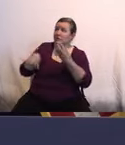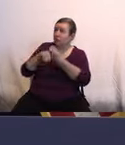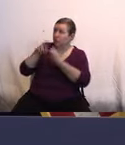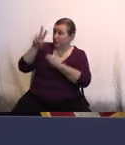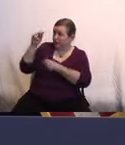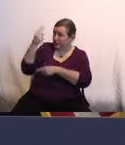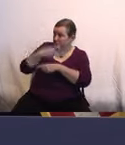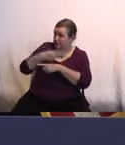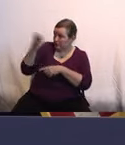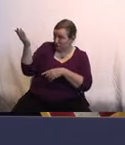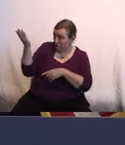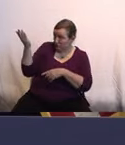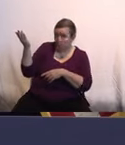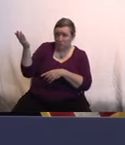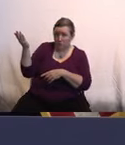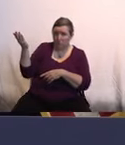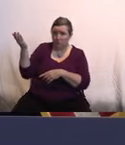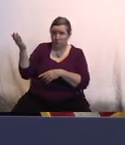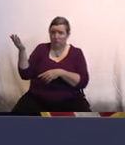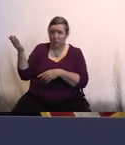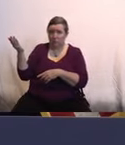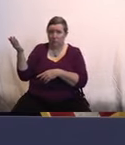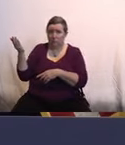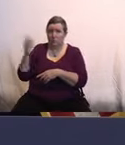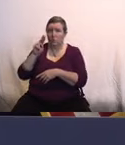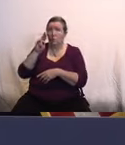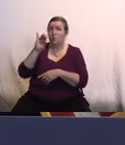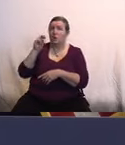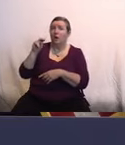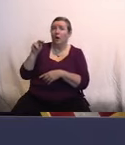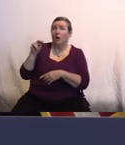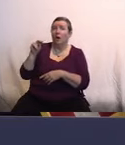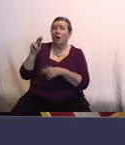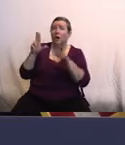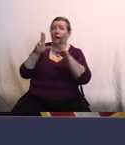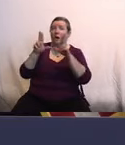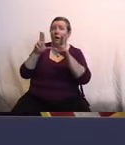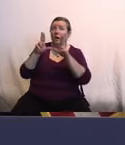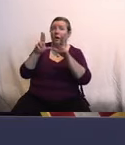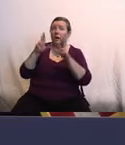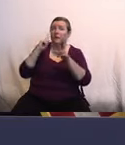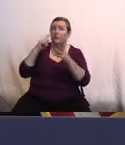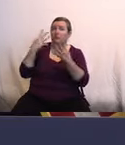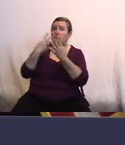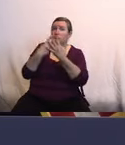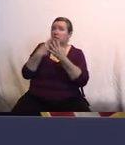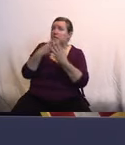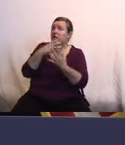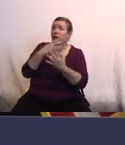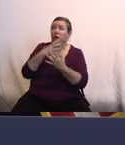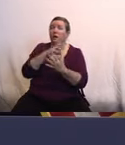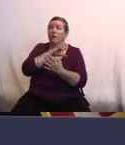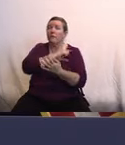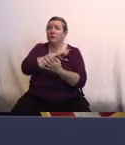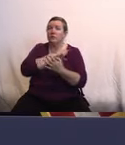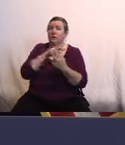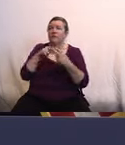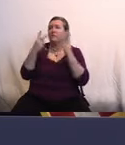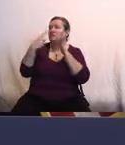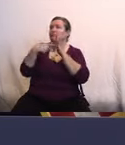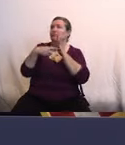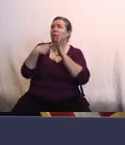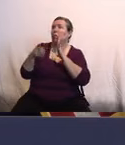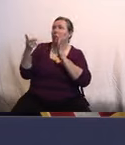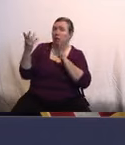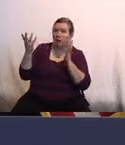for corrections officers have been very critical of the booster and vaccine mandate. How do you respond to comments that this was a condition of